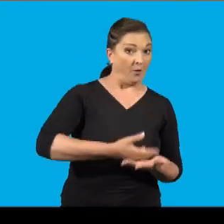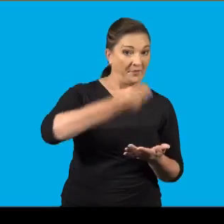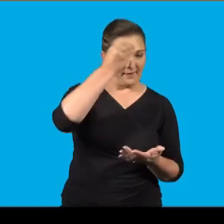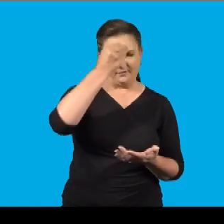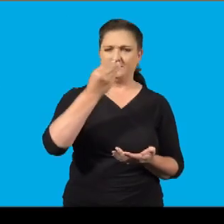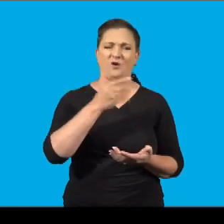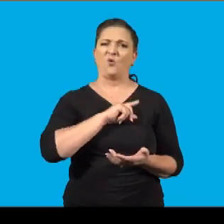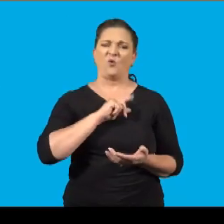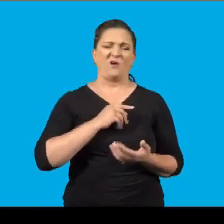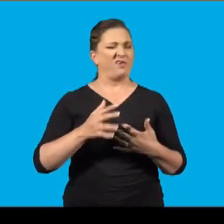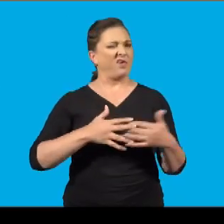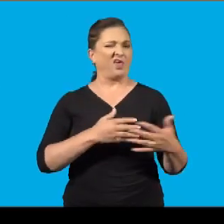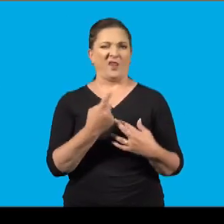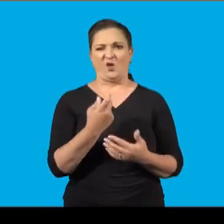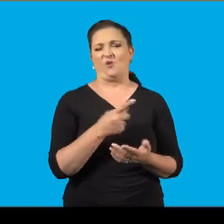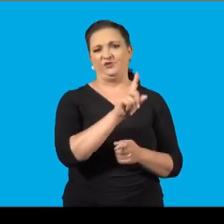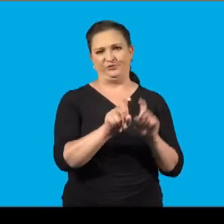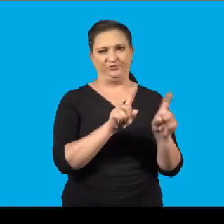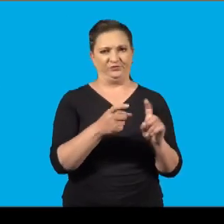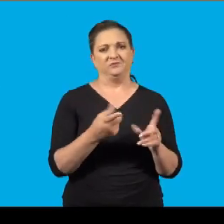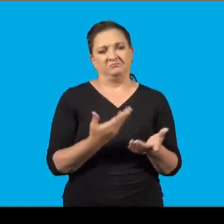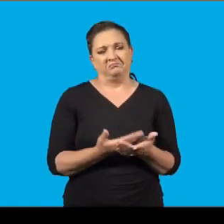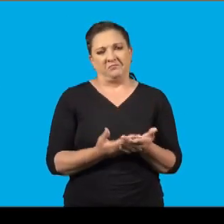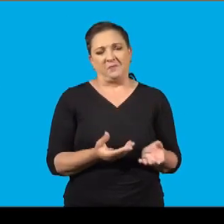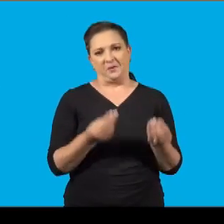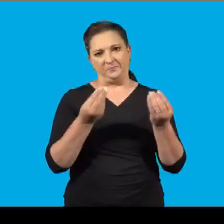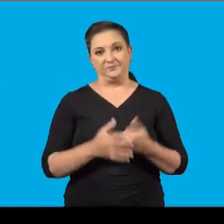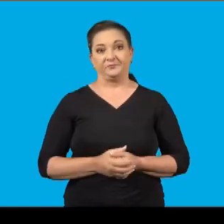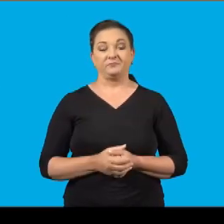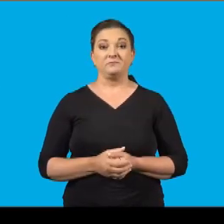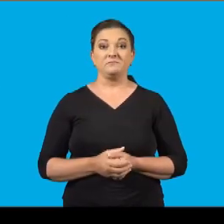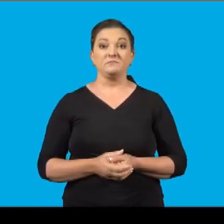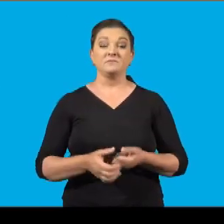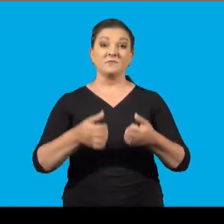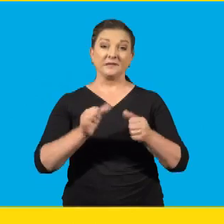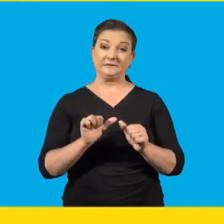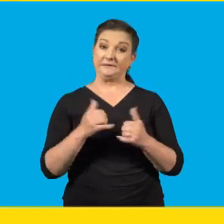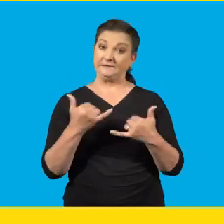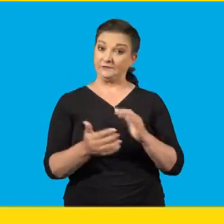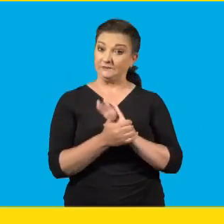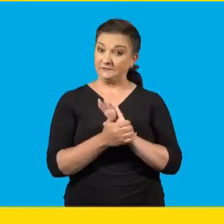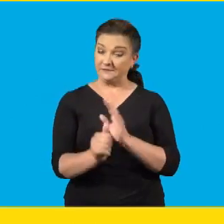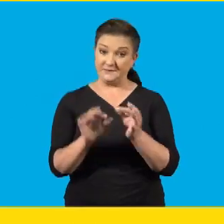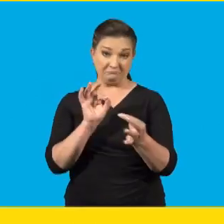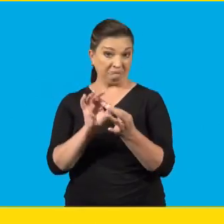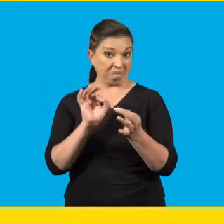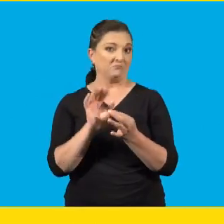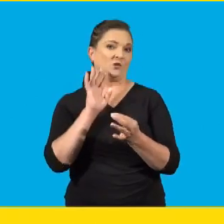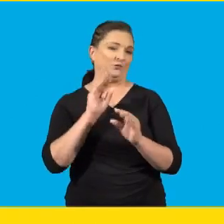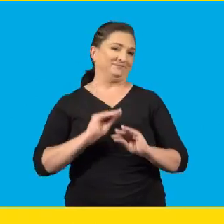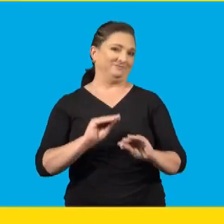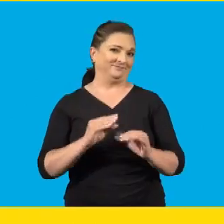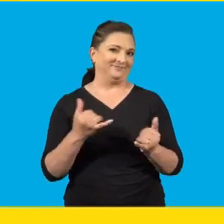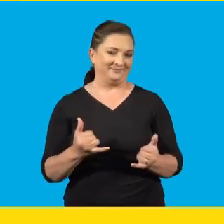because questions can come from any of them. And then also, there are specific skills that will be